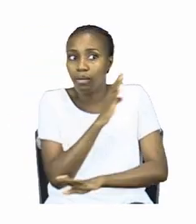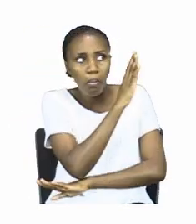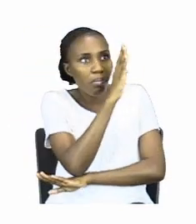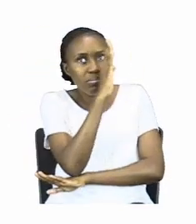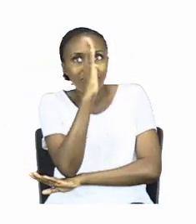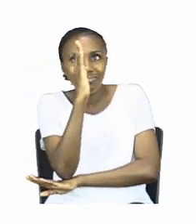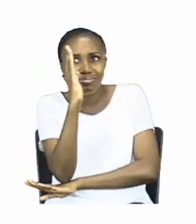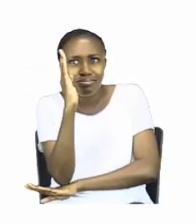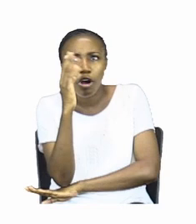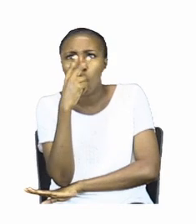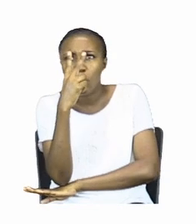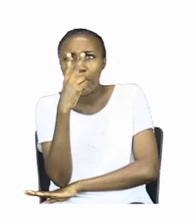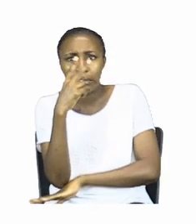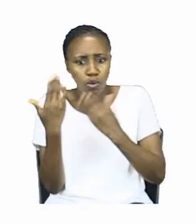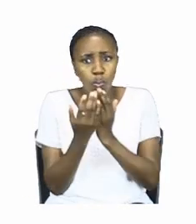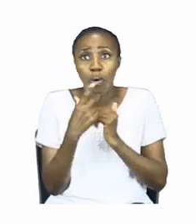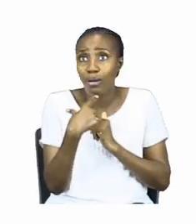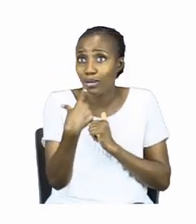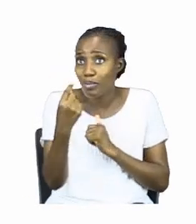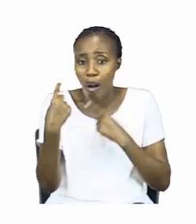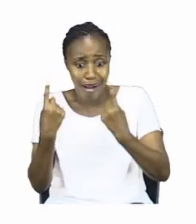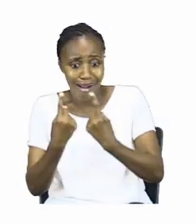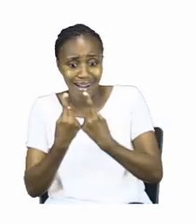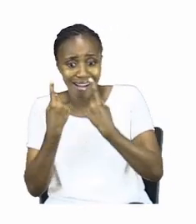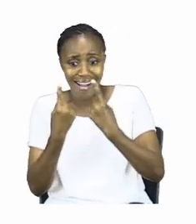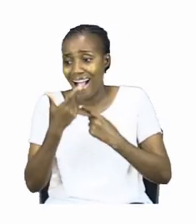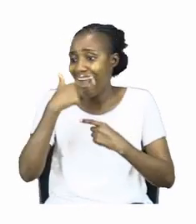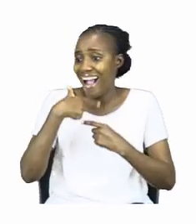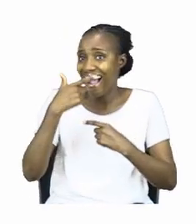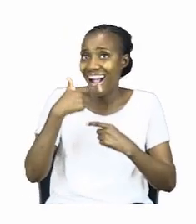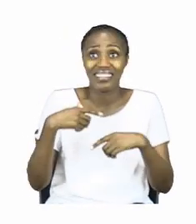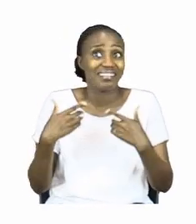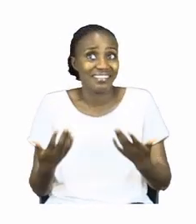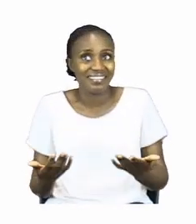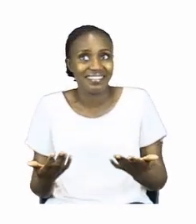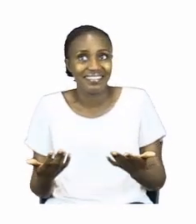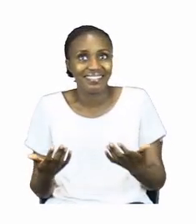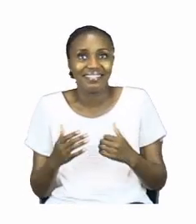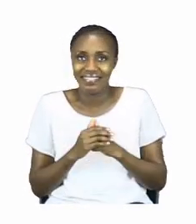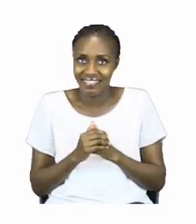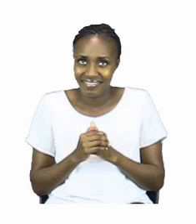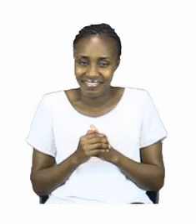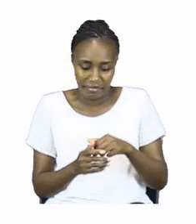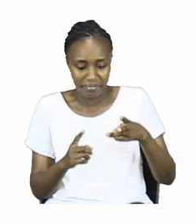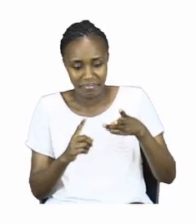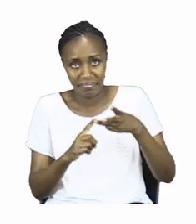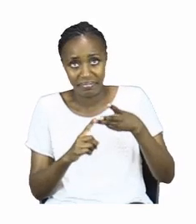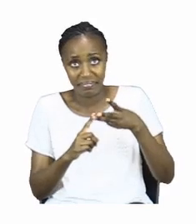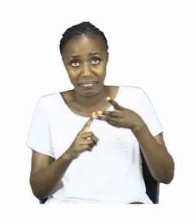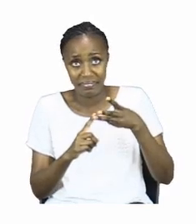and go to school and laugh and play outside. The next word we're going to talk about is the